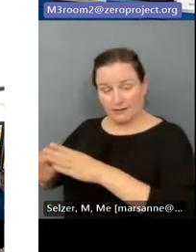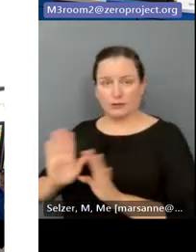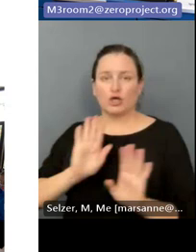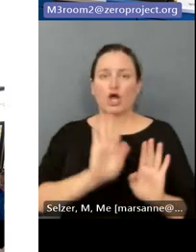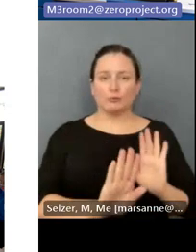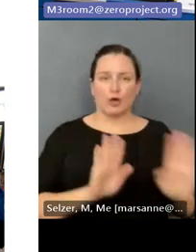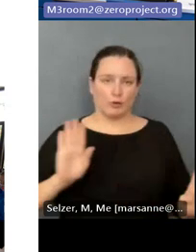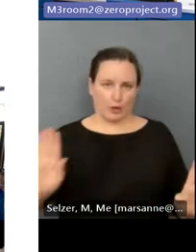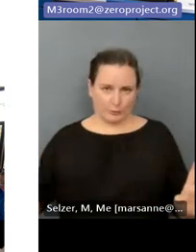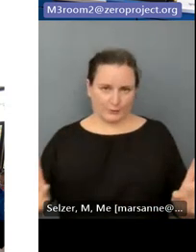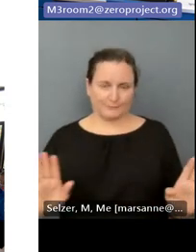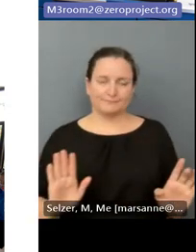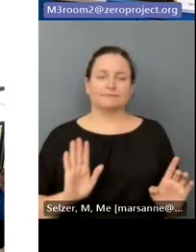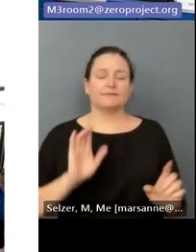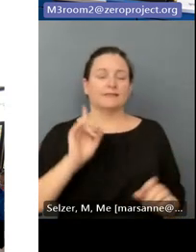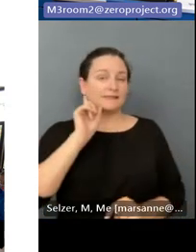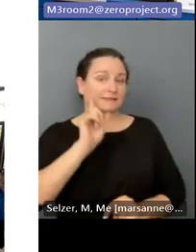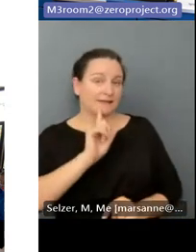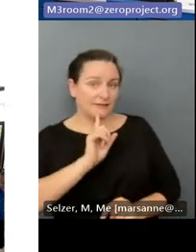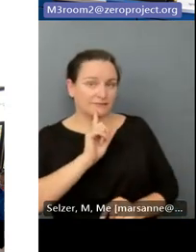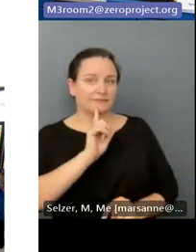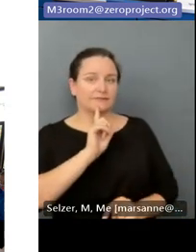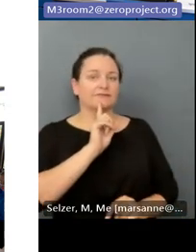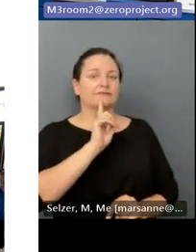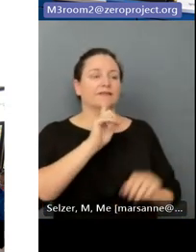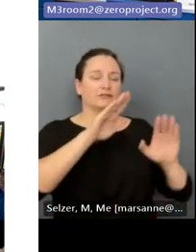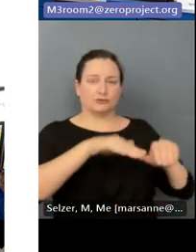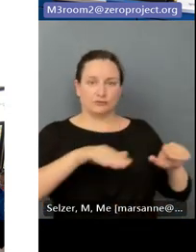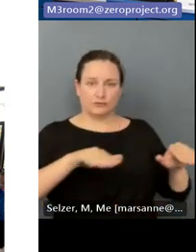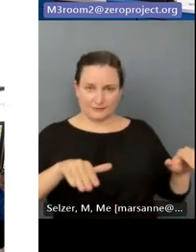deaf students, but not just deaf students.